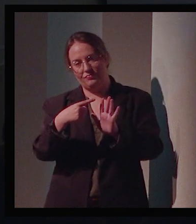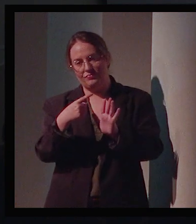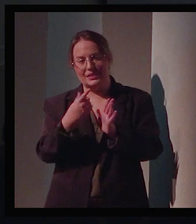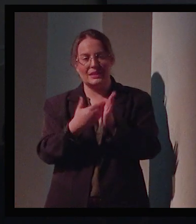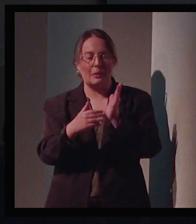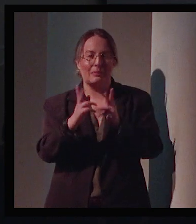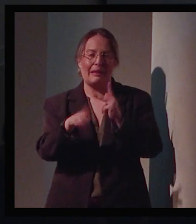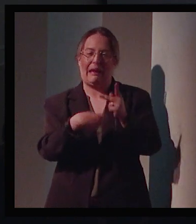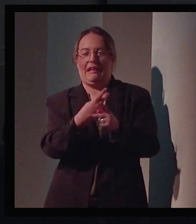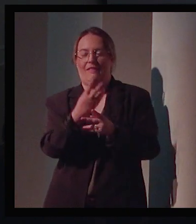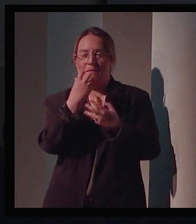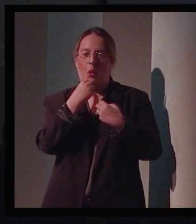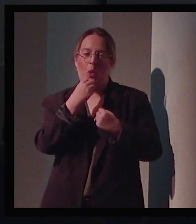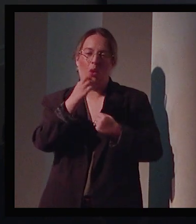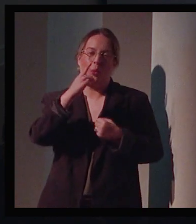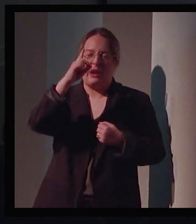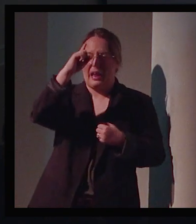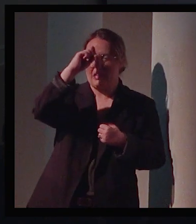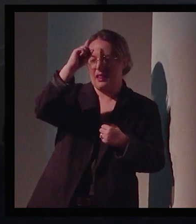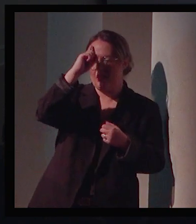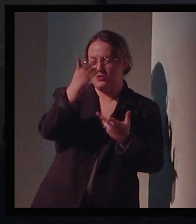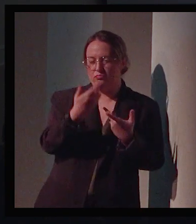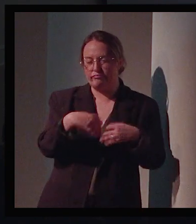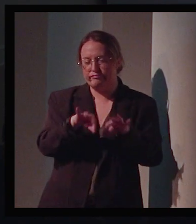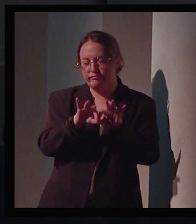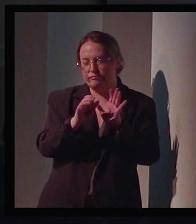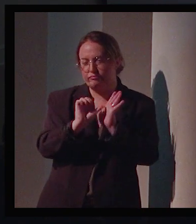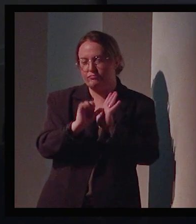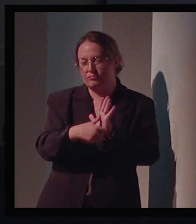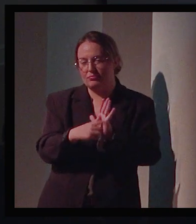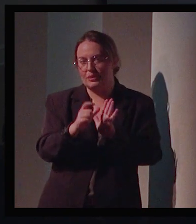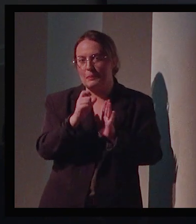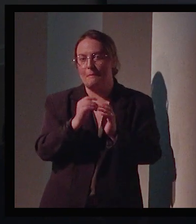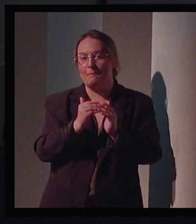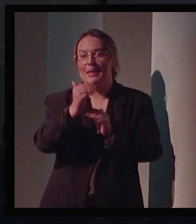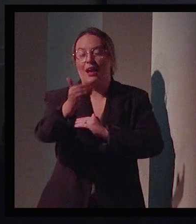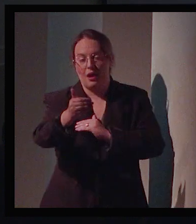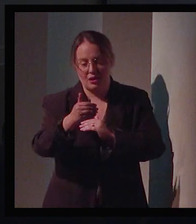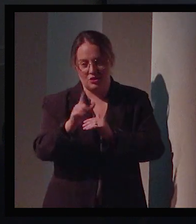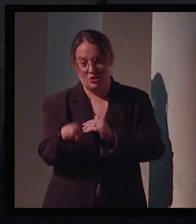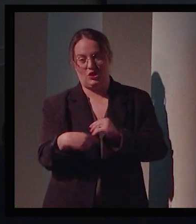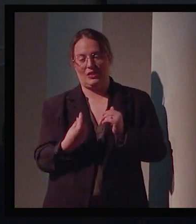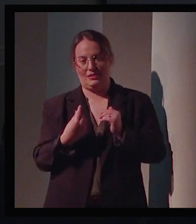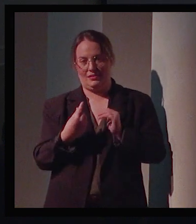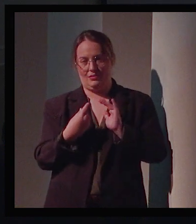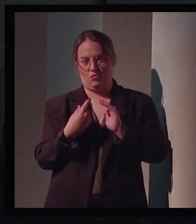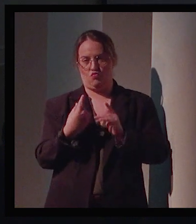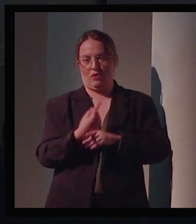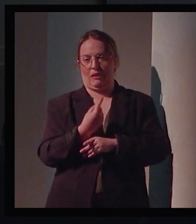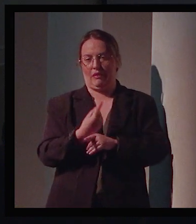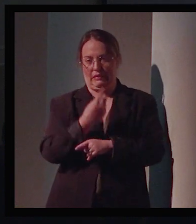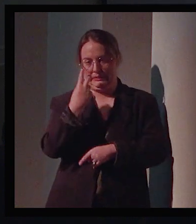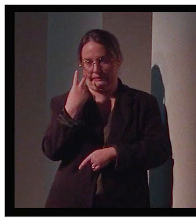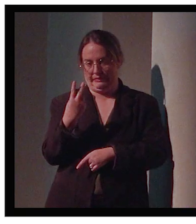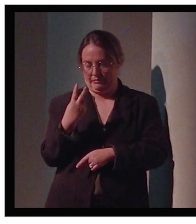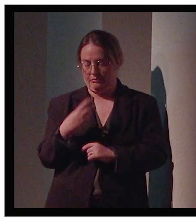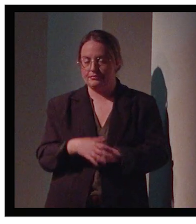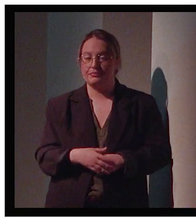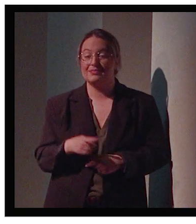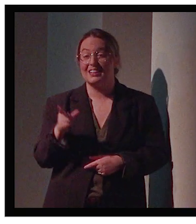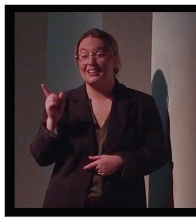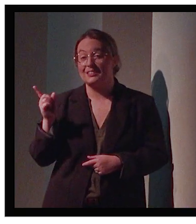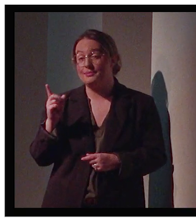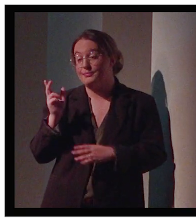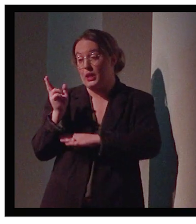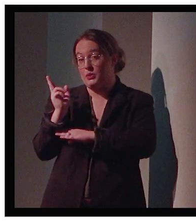moral or intellectual significance beyond just the landscape. This so-called historical landscape, I'm showing